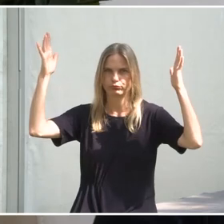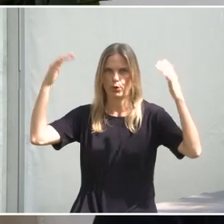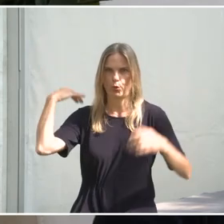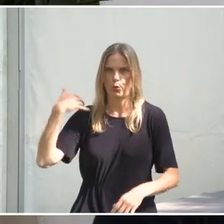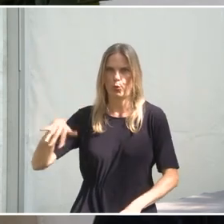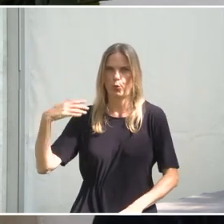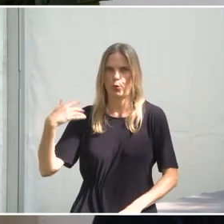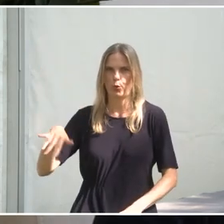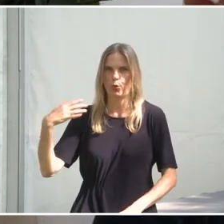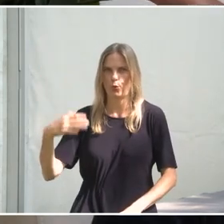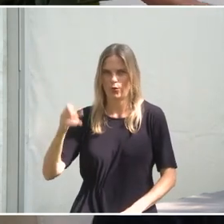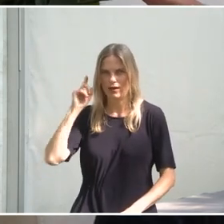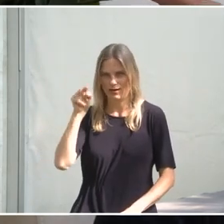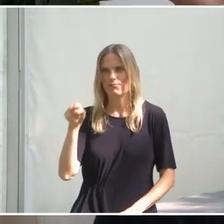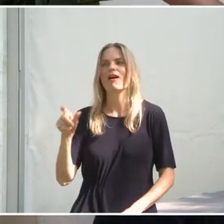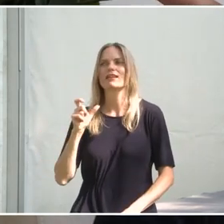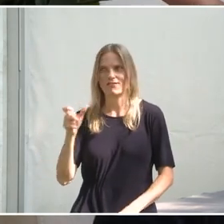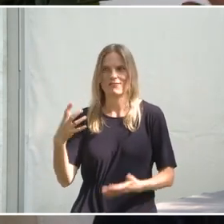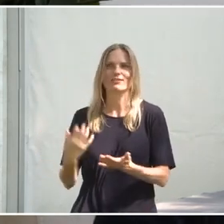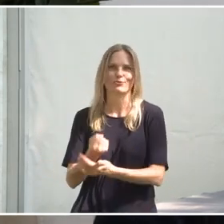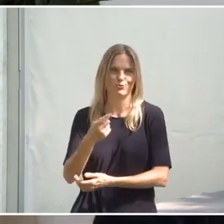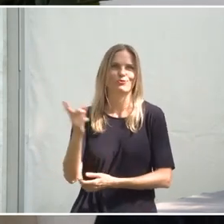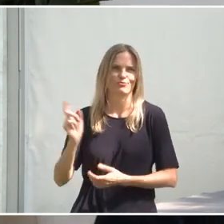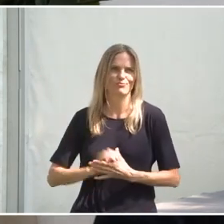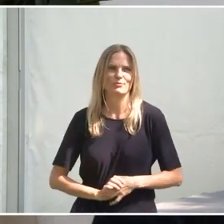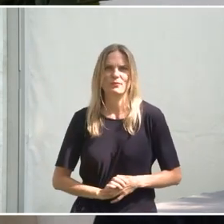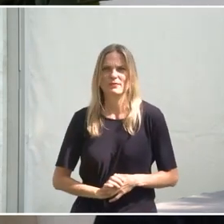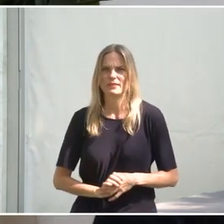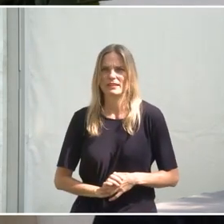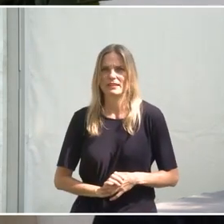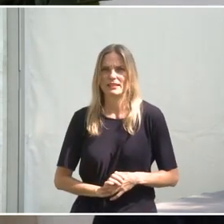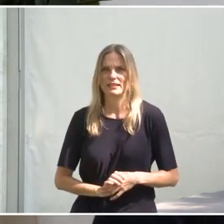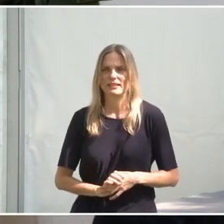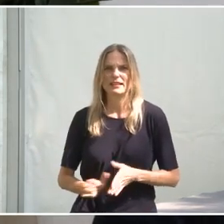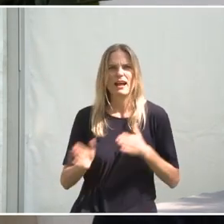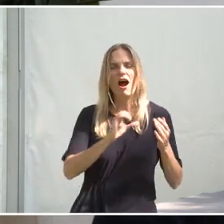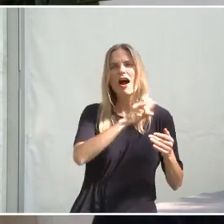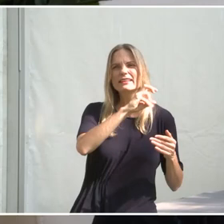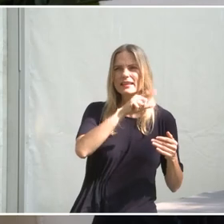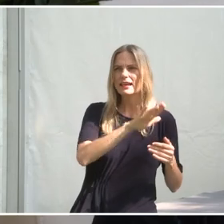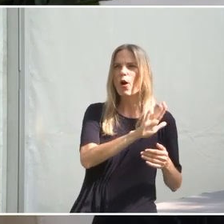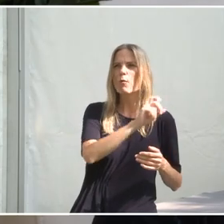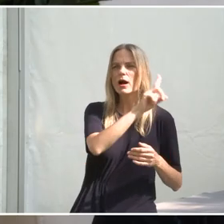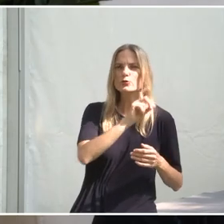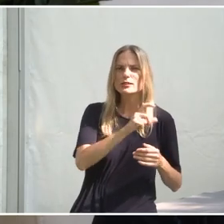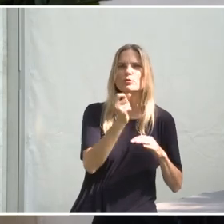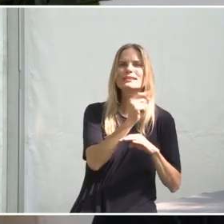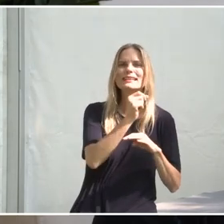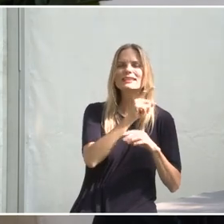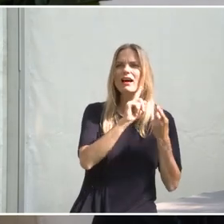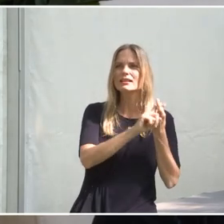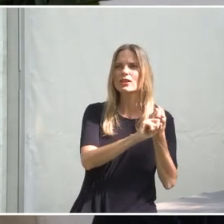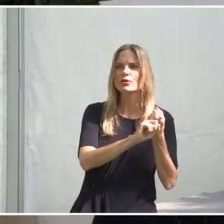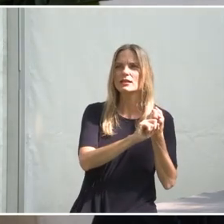Wow, Anni, I think they know the answer to your question. Who wants to stick with Annie's question around digitalization? There's